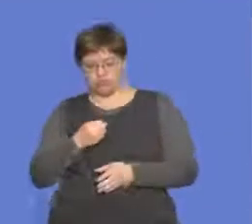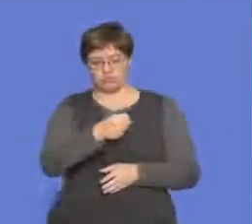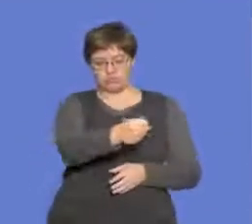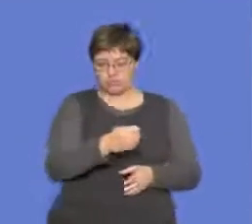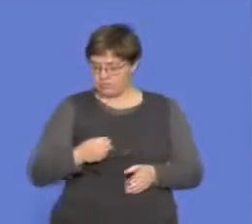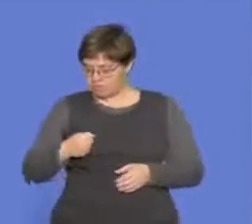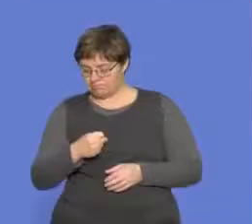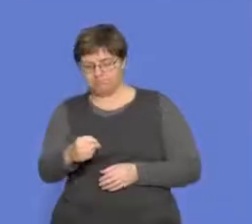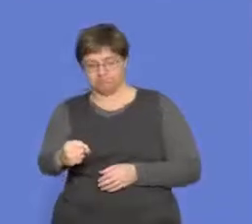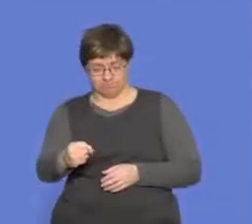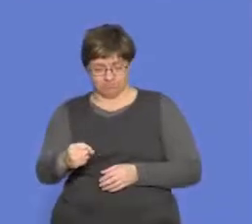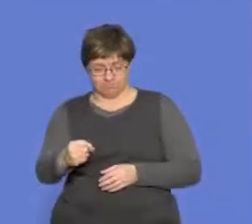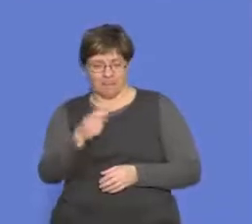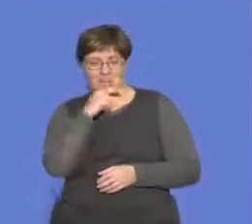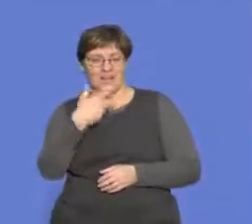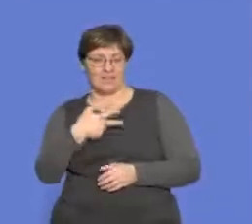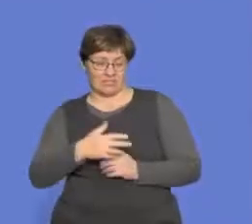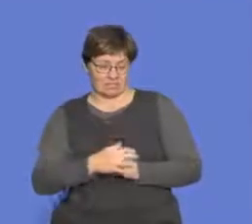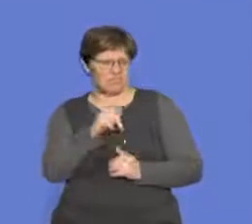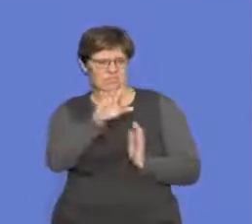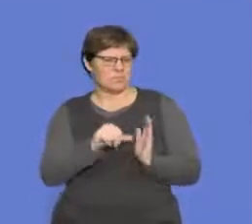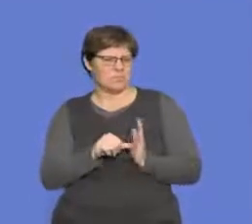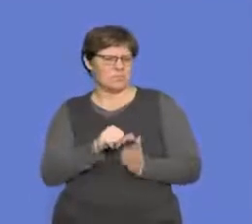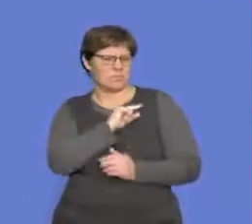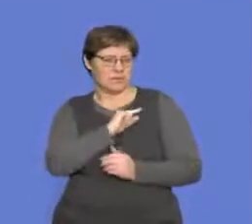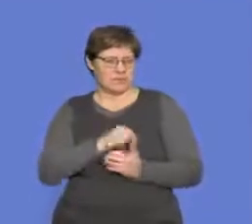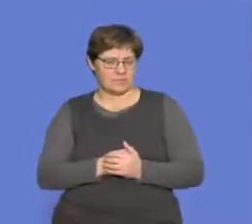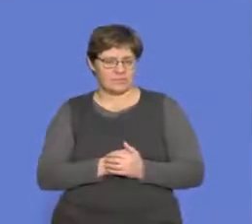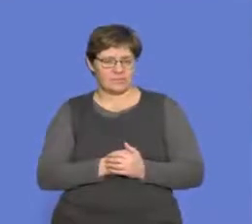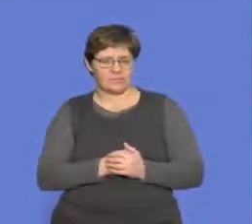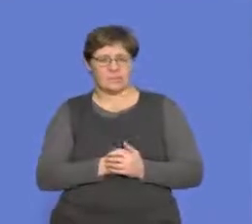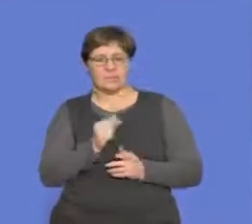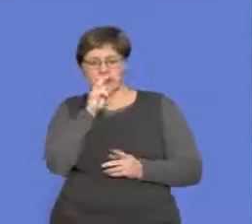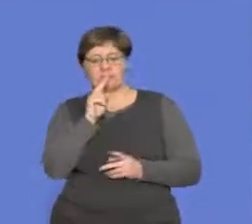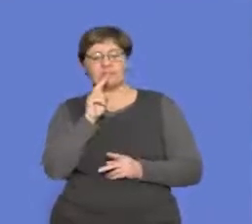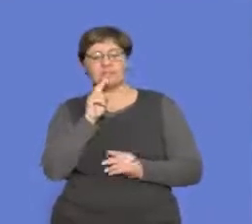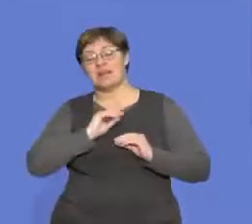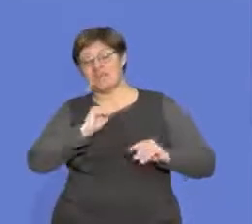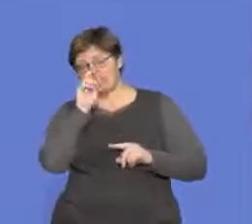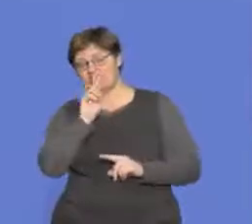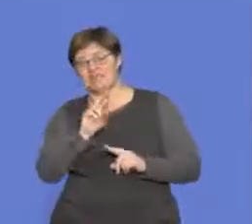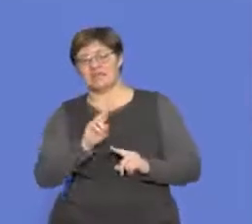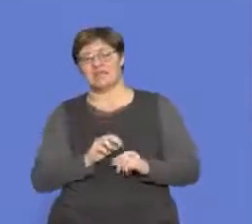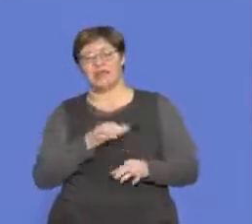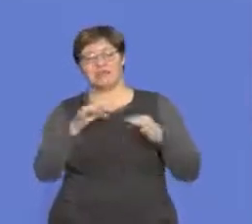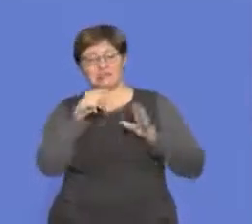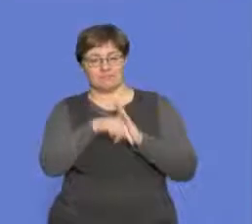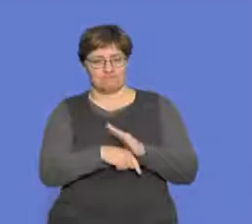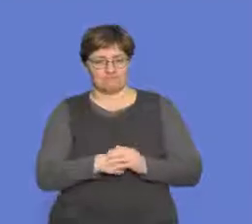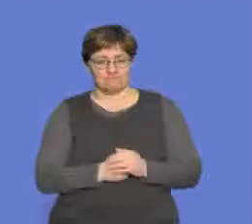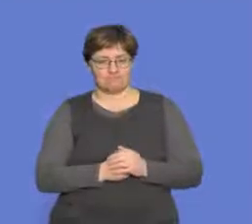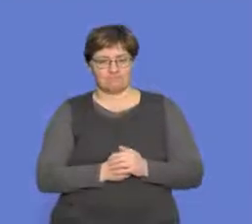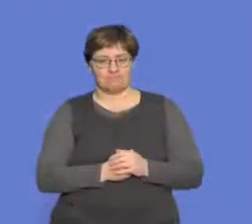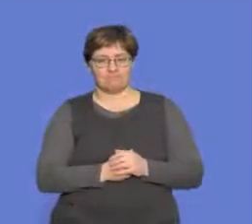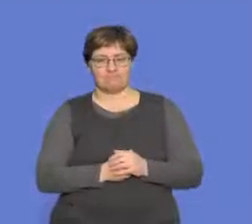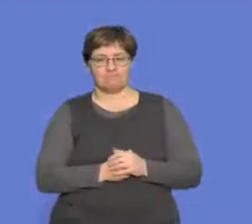And that essentially is classification. Why is that important? Let's try and get into the lesson and unpack that.